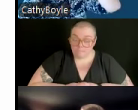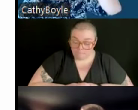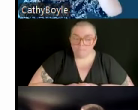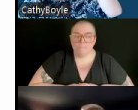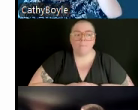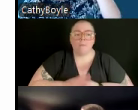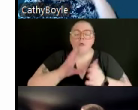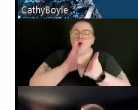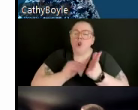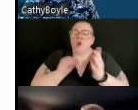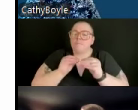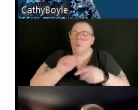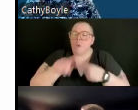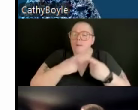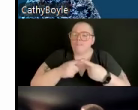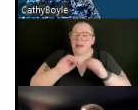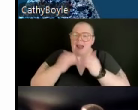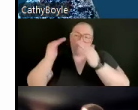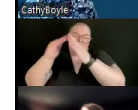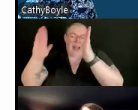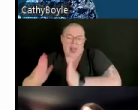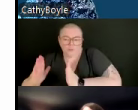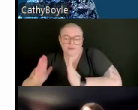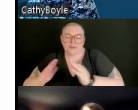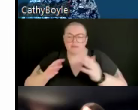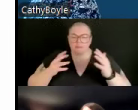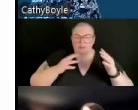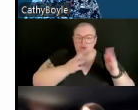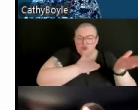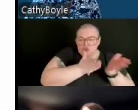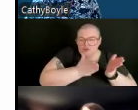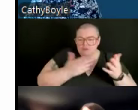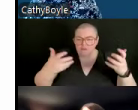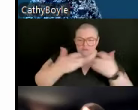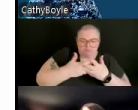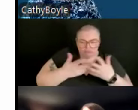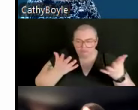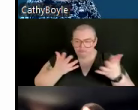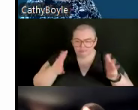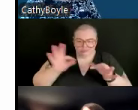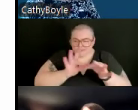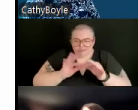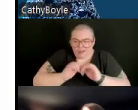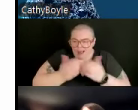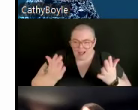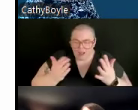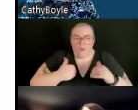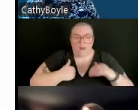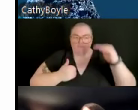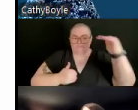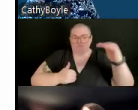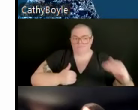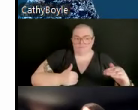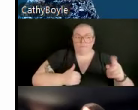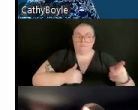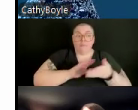to learn more about how housing interacts with services, we have our Turning 18 checklist. We have housing in a month's worth of tweets.